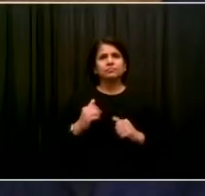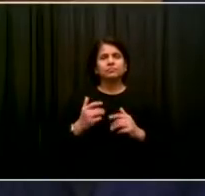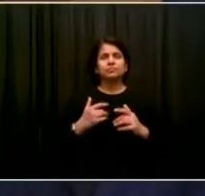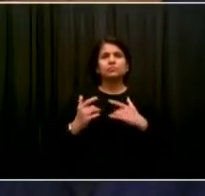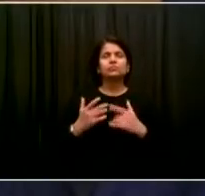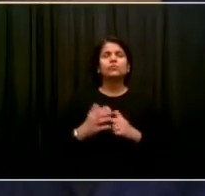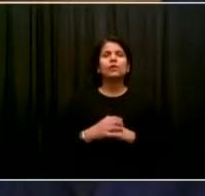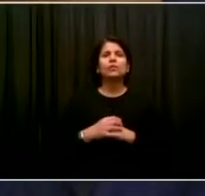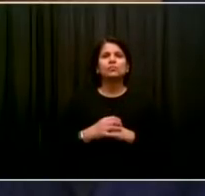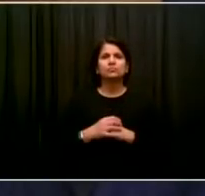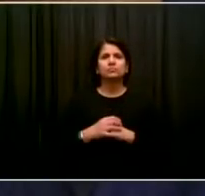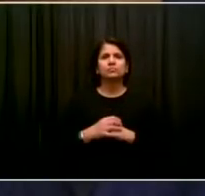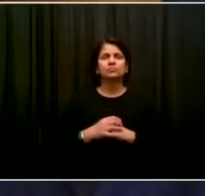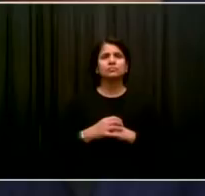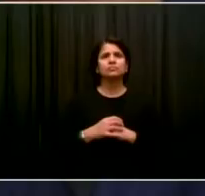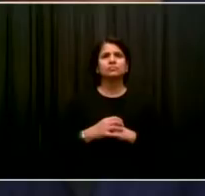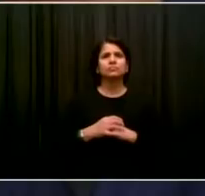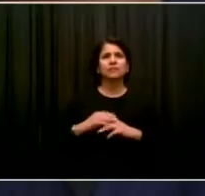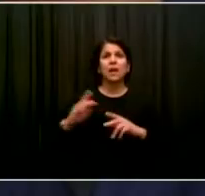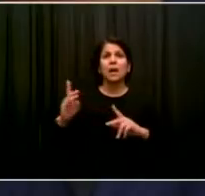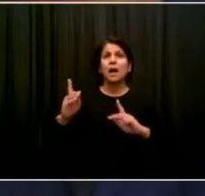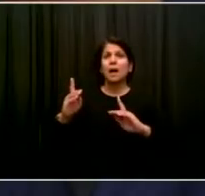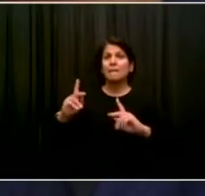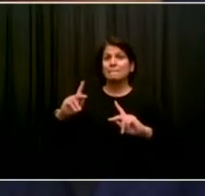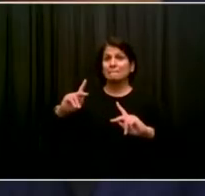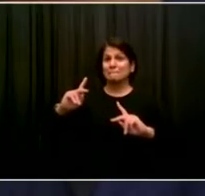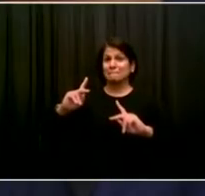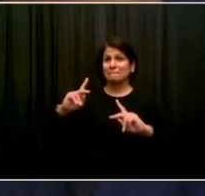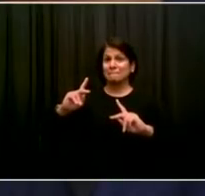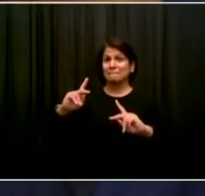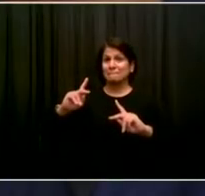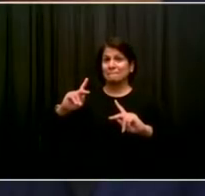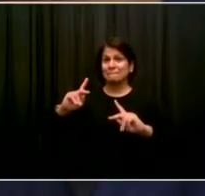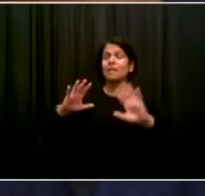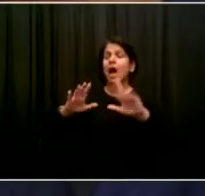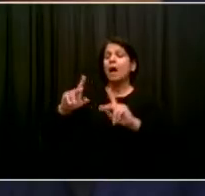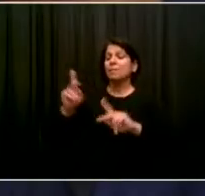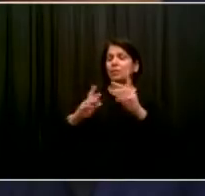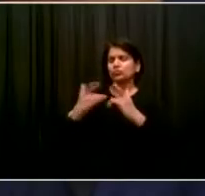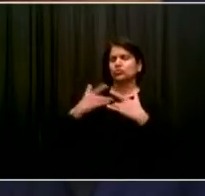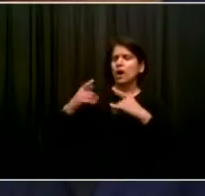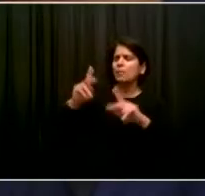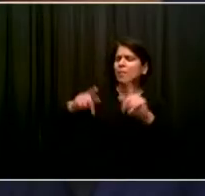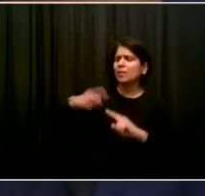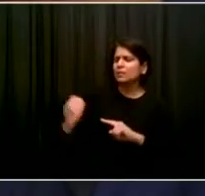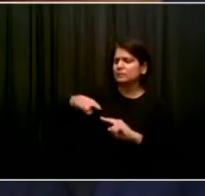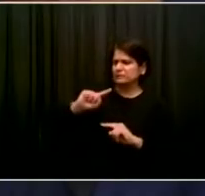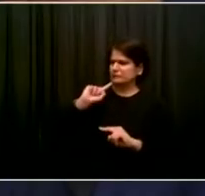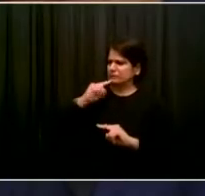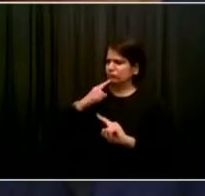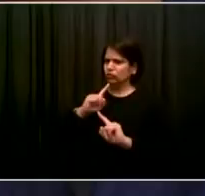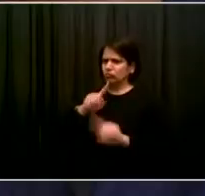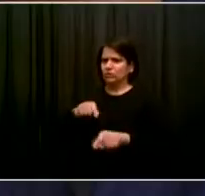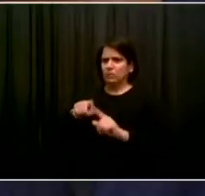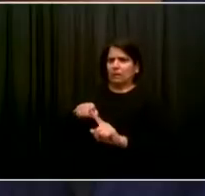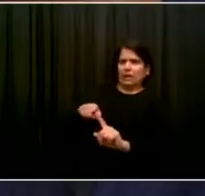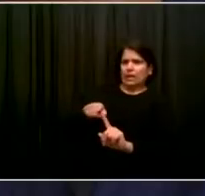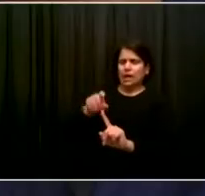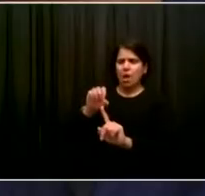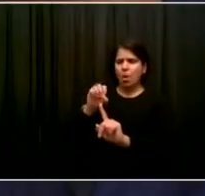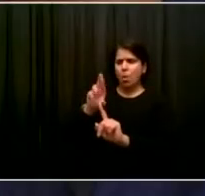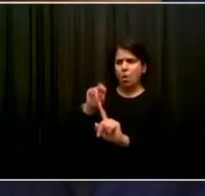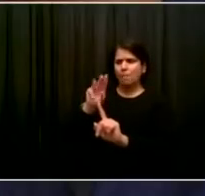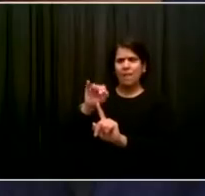more severe responses to Omicron? Yes, and I'm glad you said that. I said most cases. I didn't say all cases, and that we need to be clear on